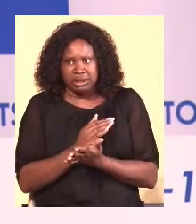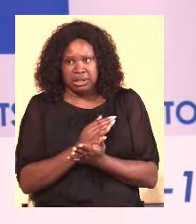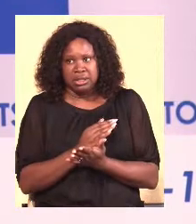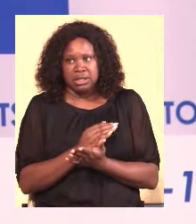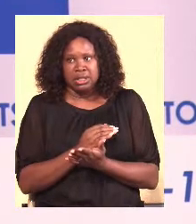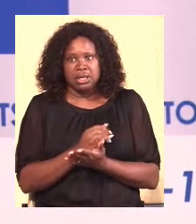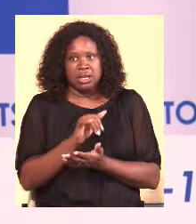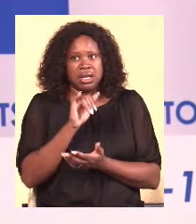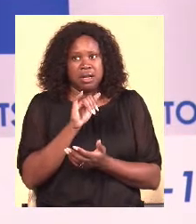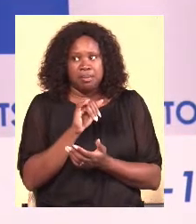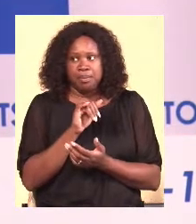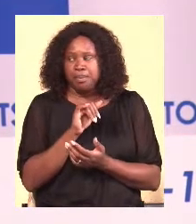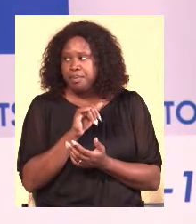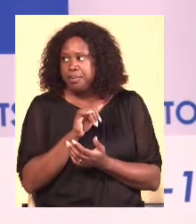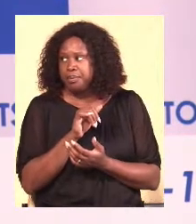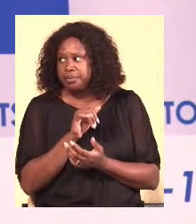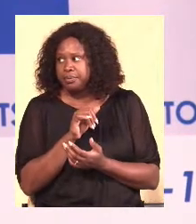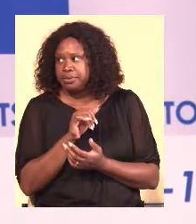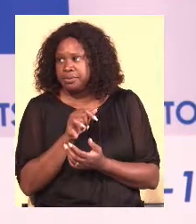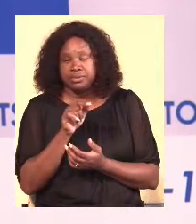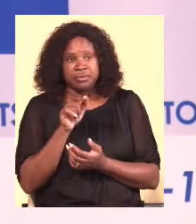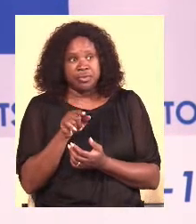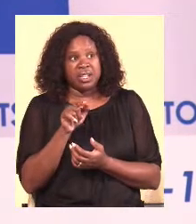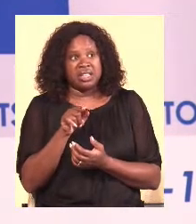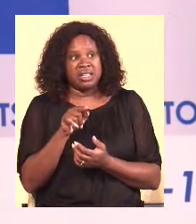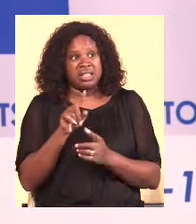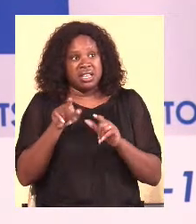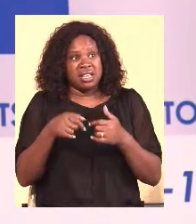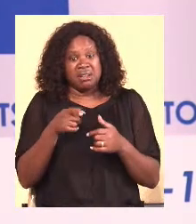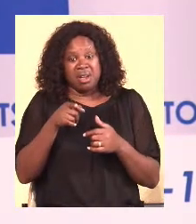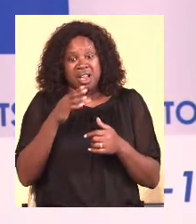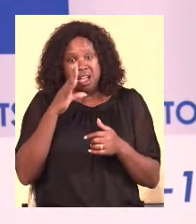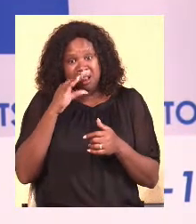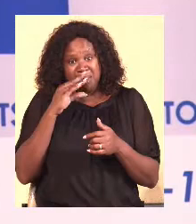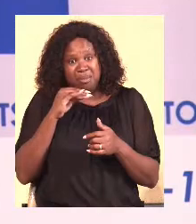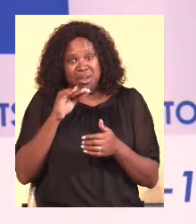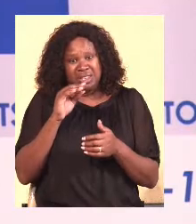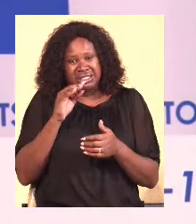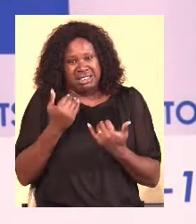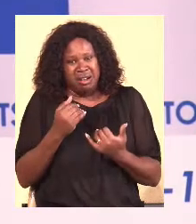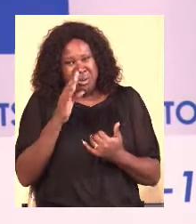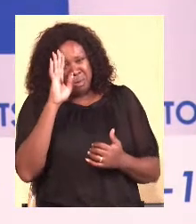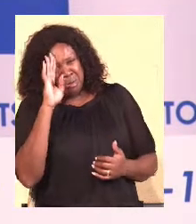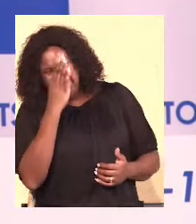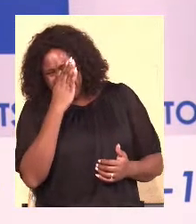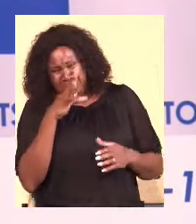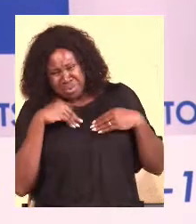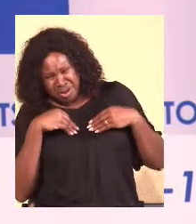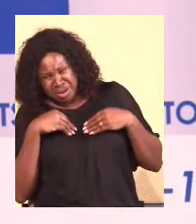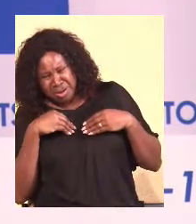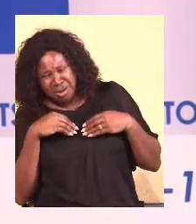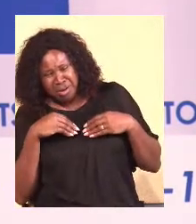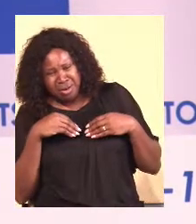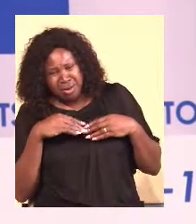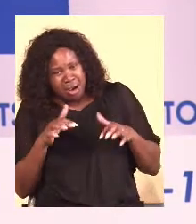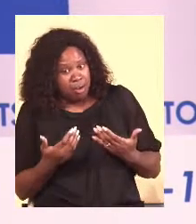is casting a very big shadow over all the things that we have been told. And you should understand, as the Minister of Information,